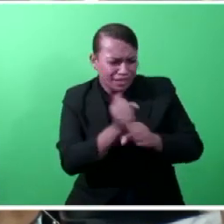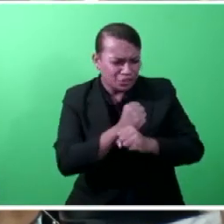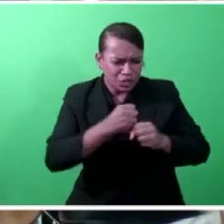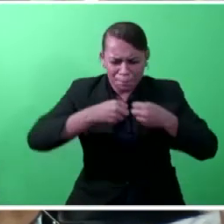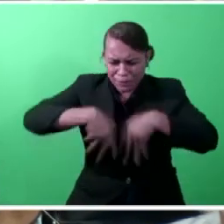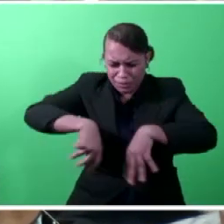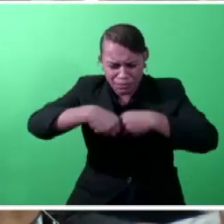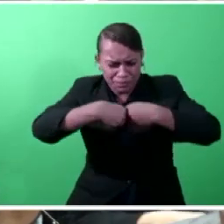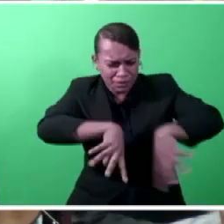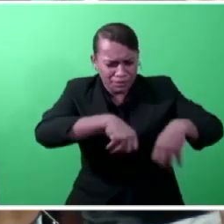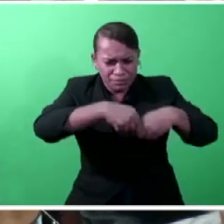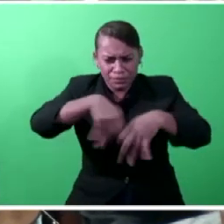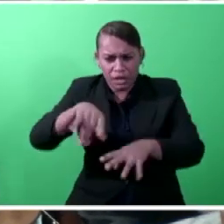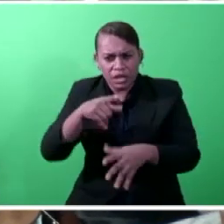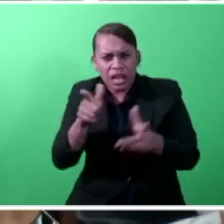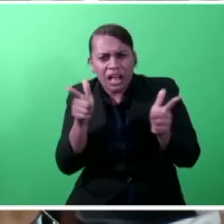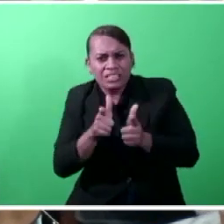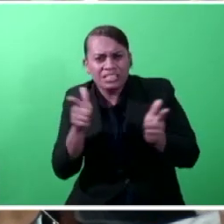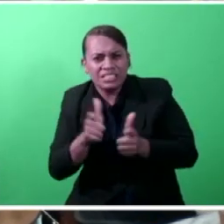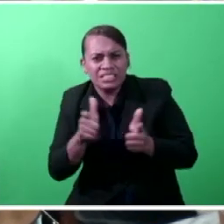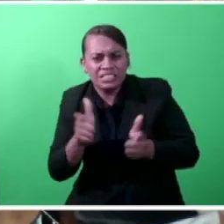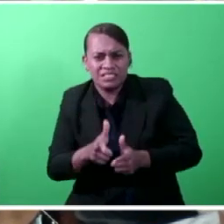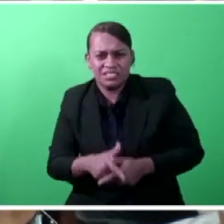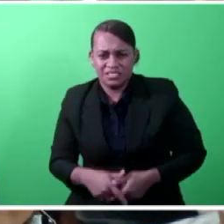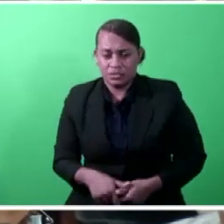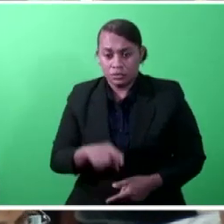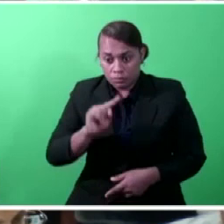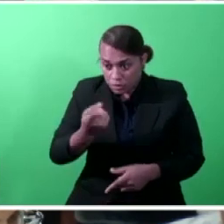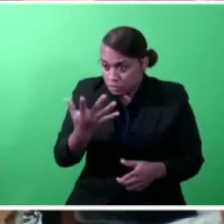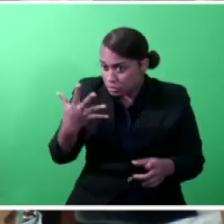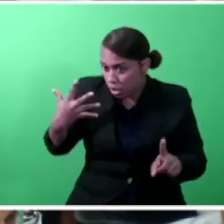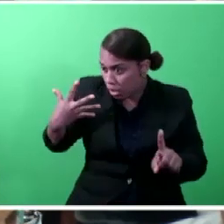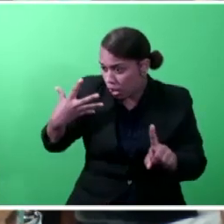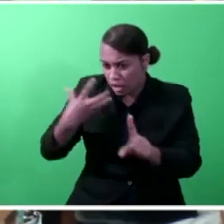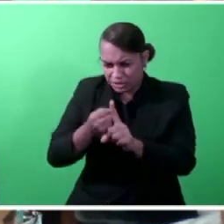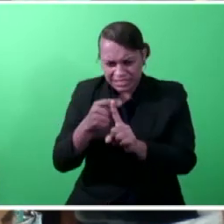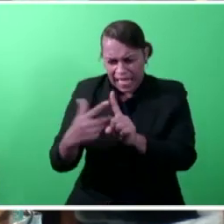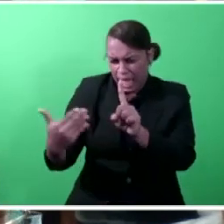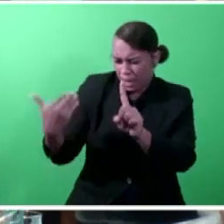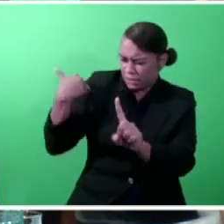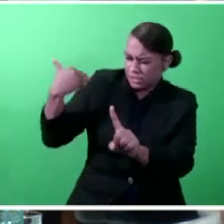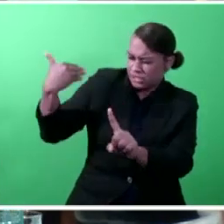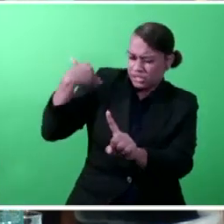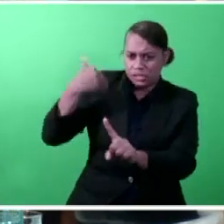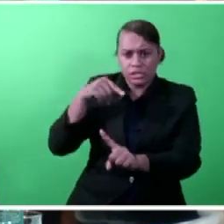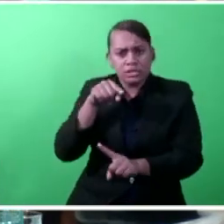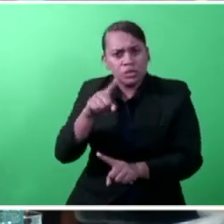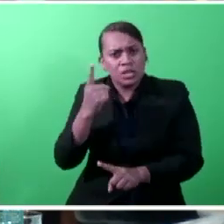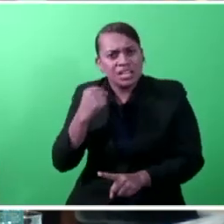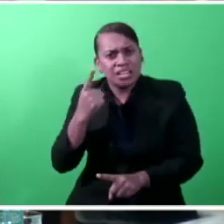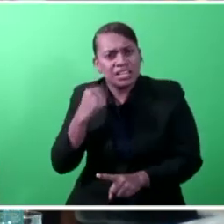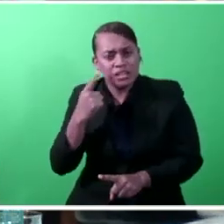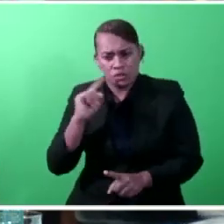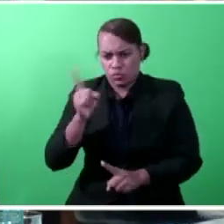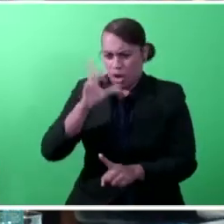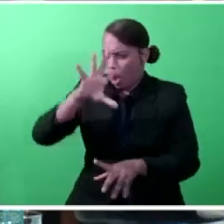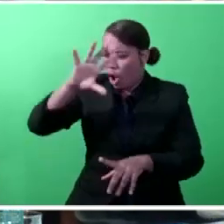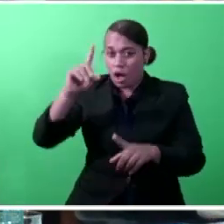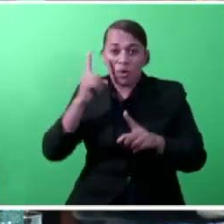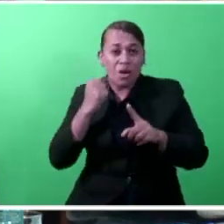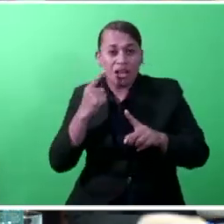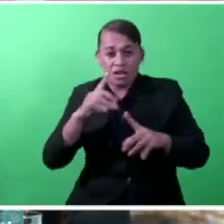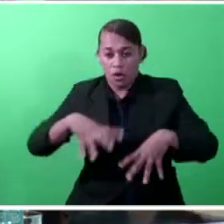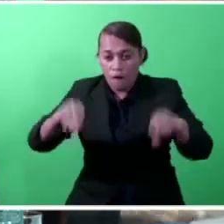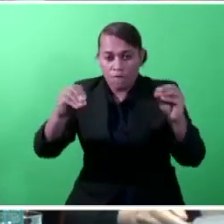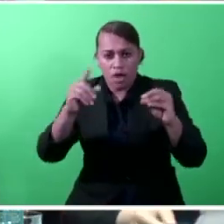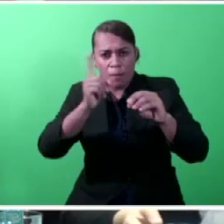were minimal. However, impacts disrupted services for water supply, electricity, public transport, and